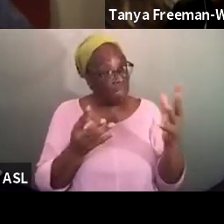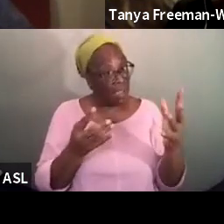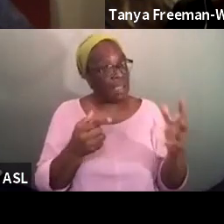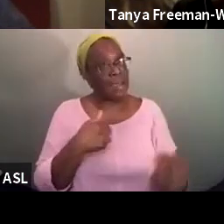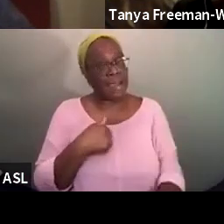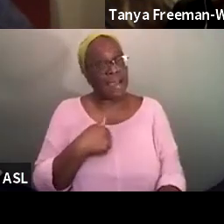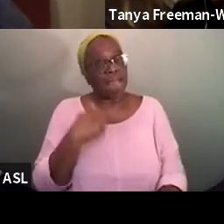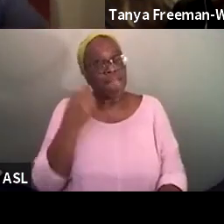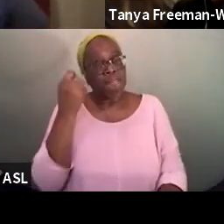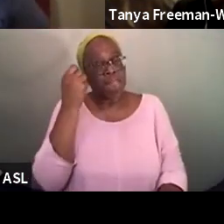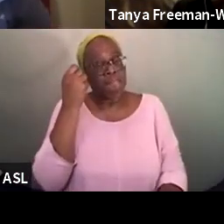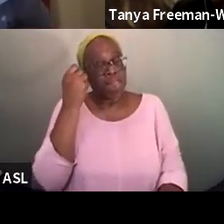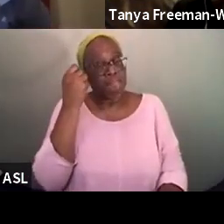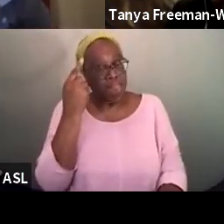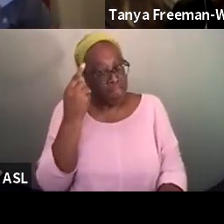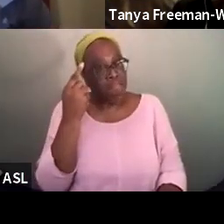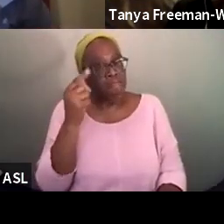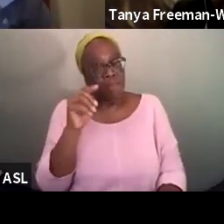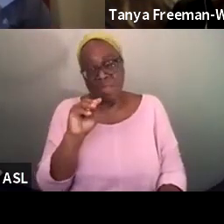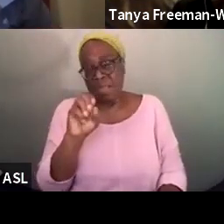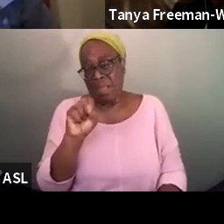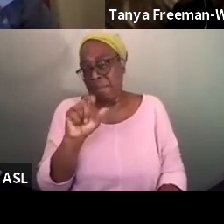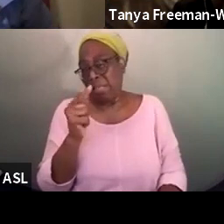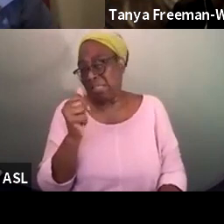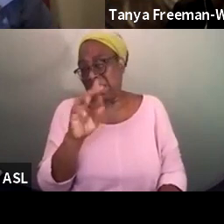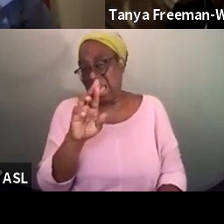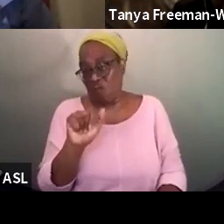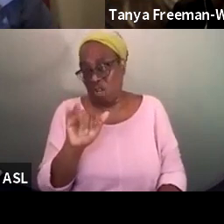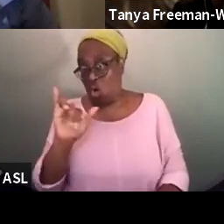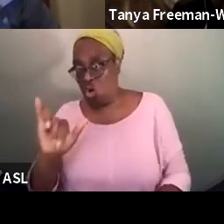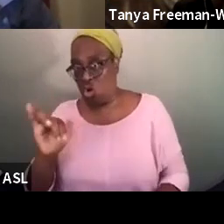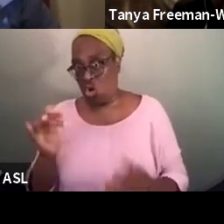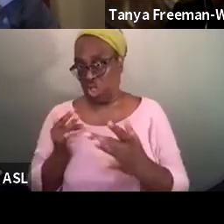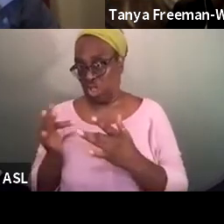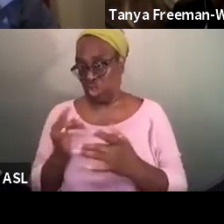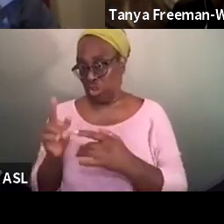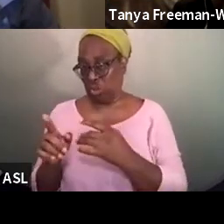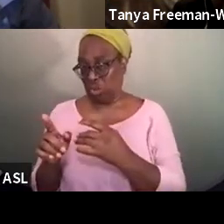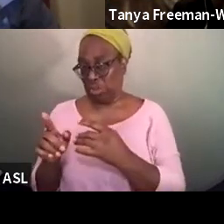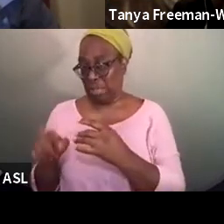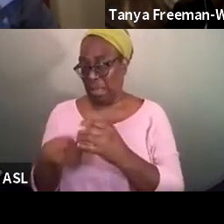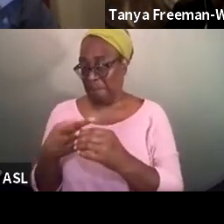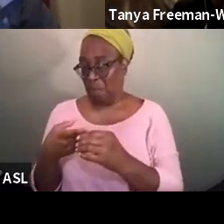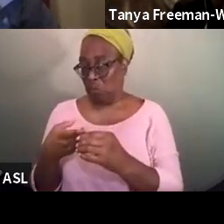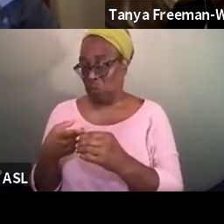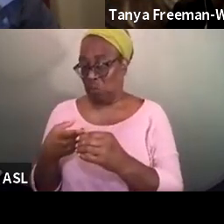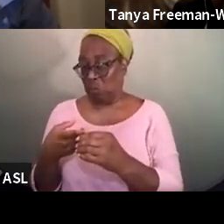understanding where Ms. Garrett's concerns are with regards